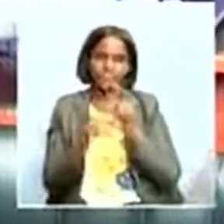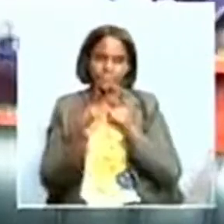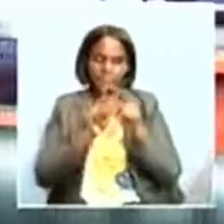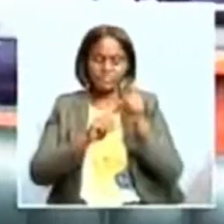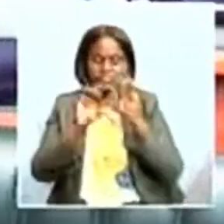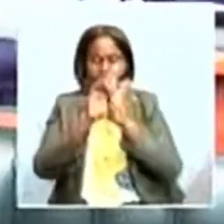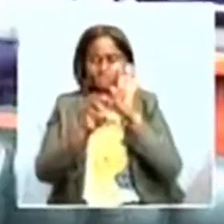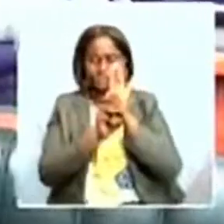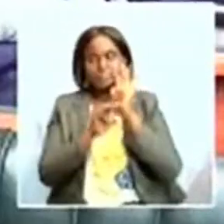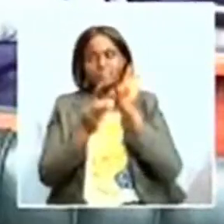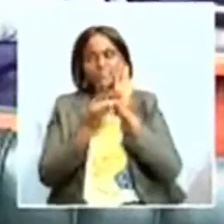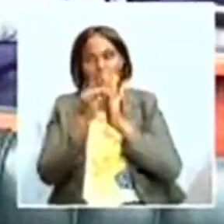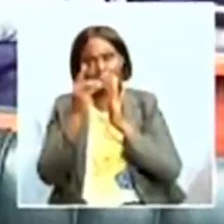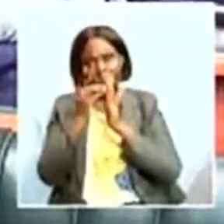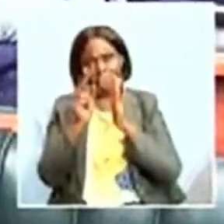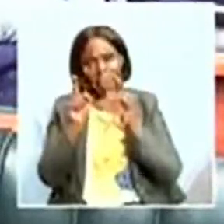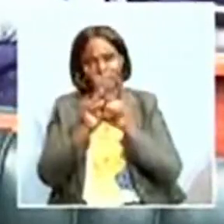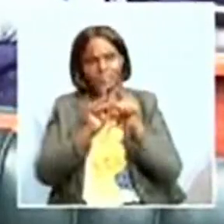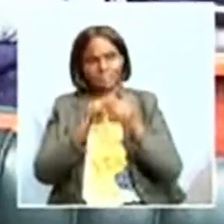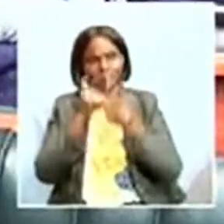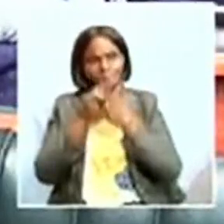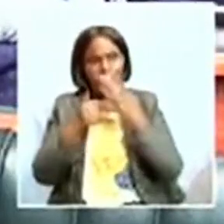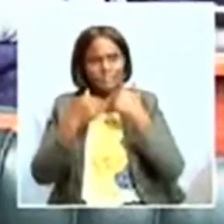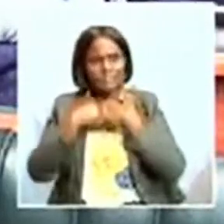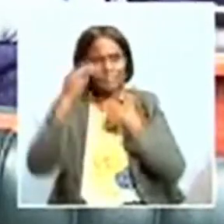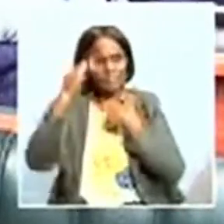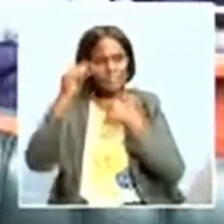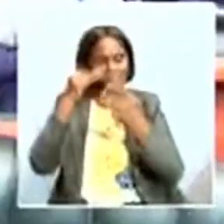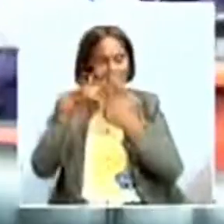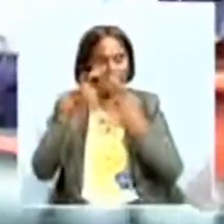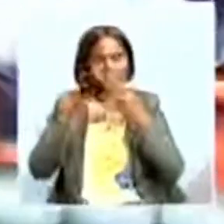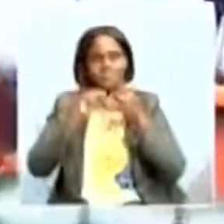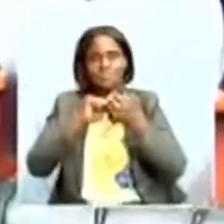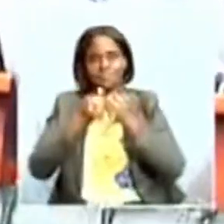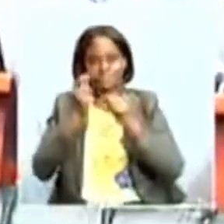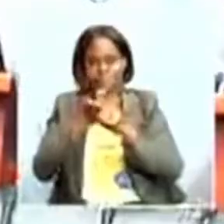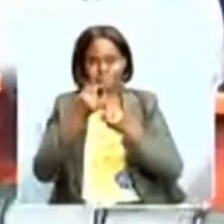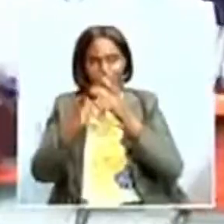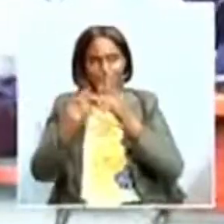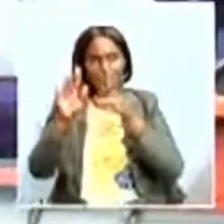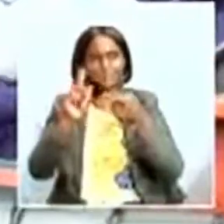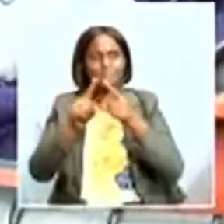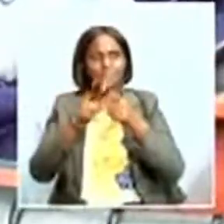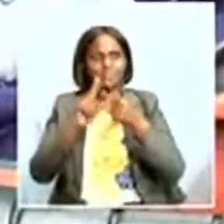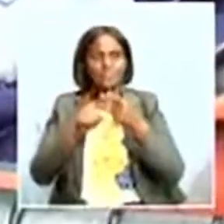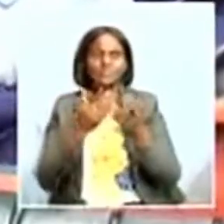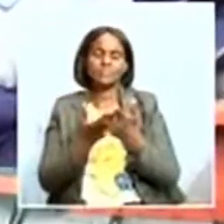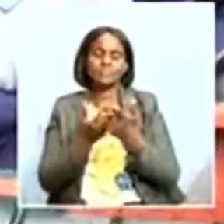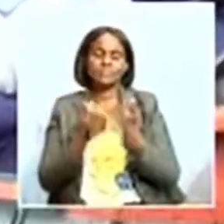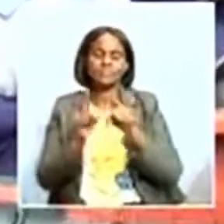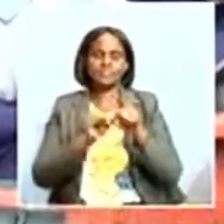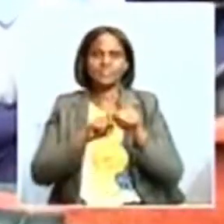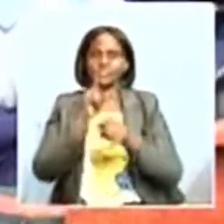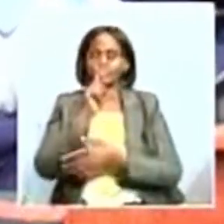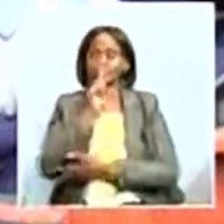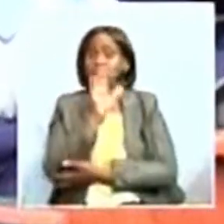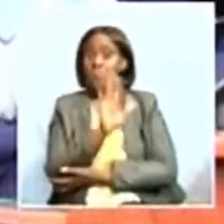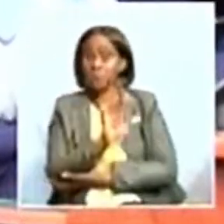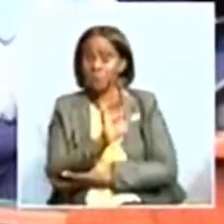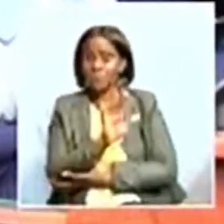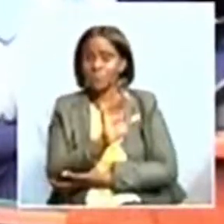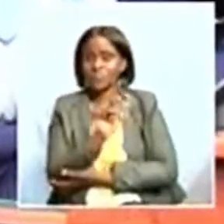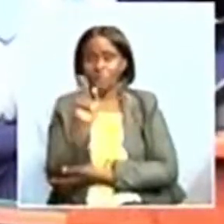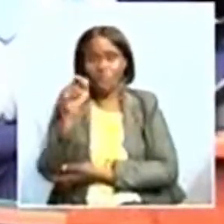curriculum development, and take into account all these challenges that are coming from your colleagues here. They are very genuine.